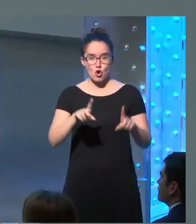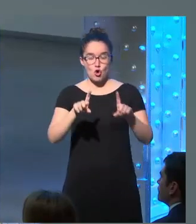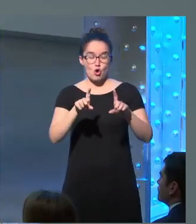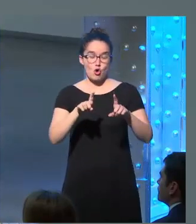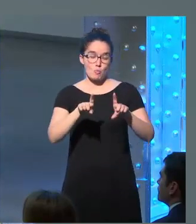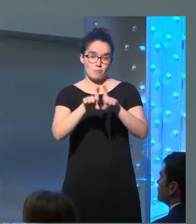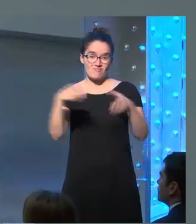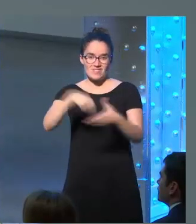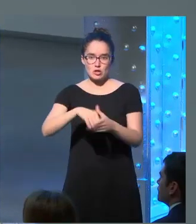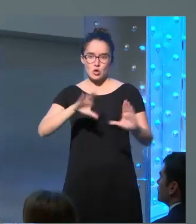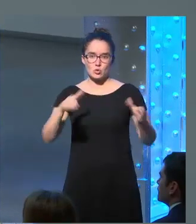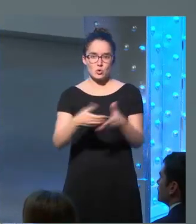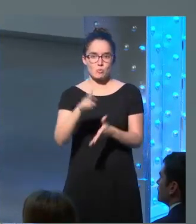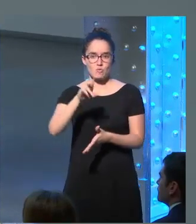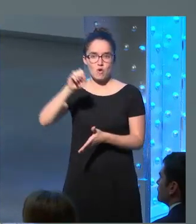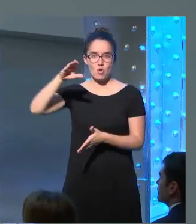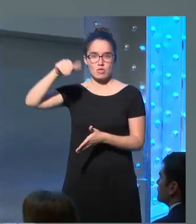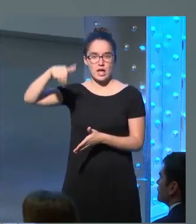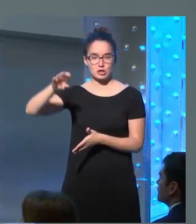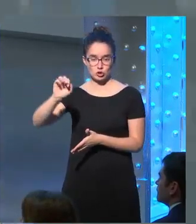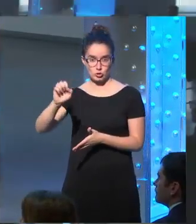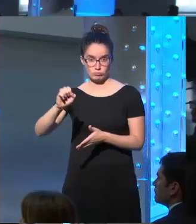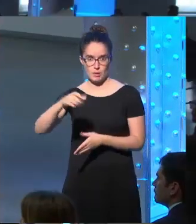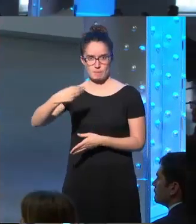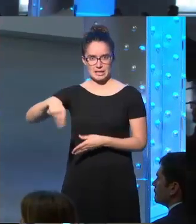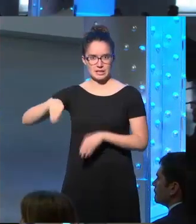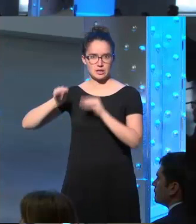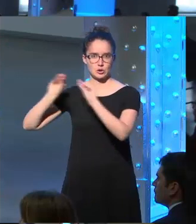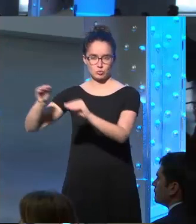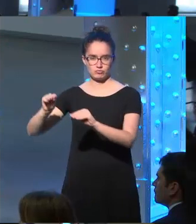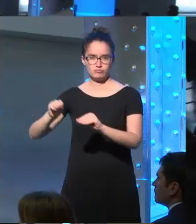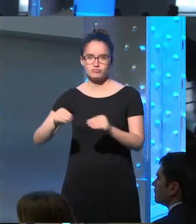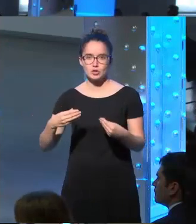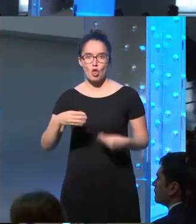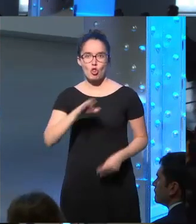company that belongs to the Vocento Group. Its president is